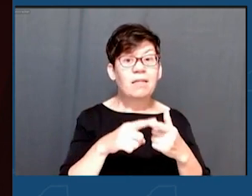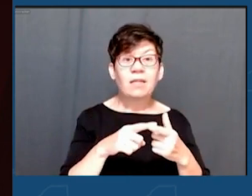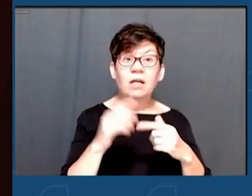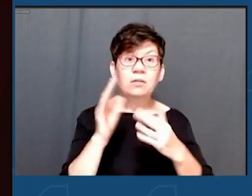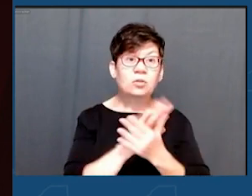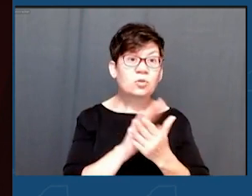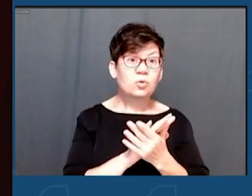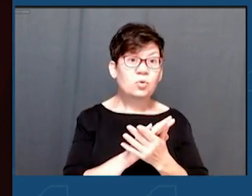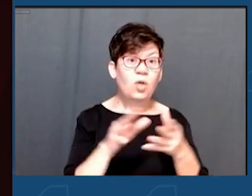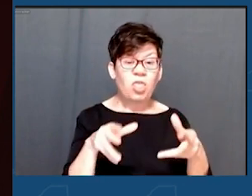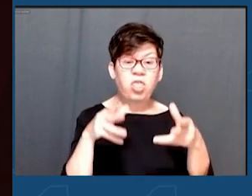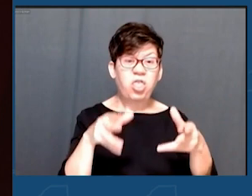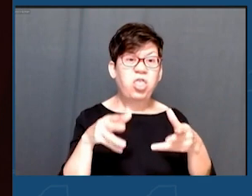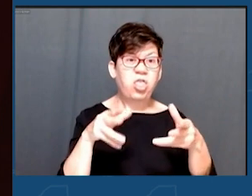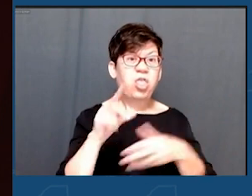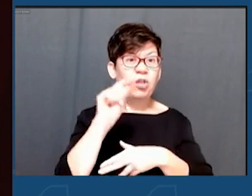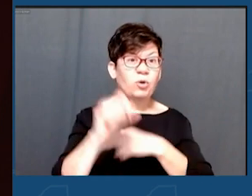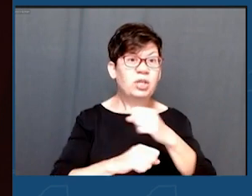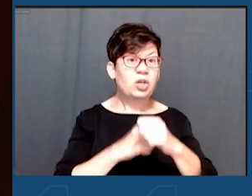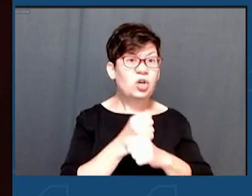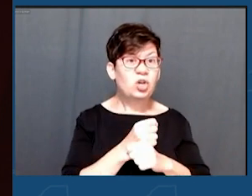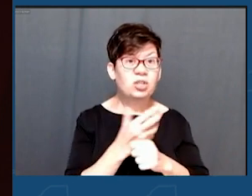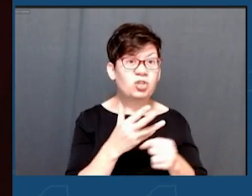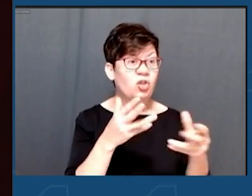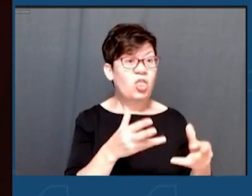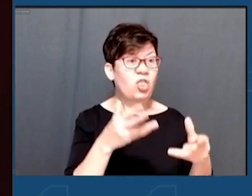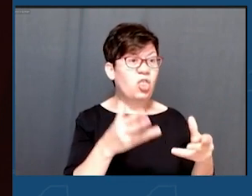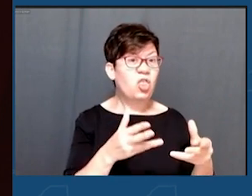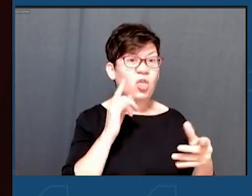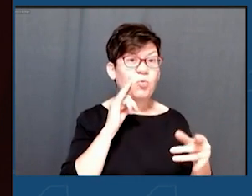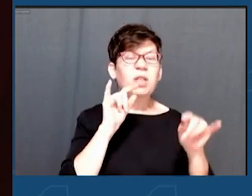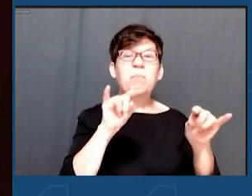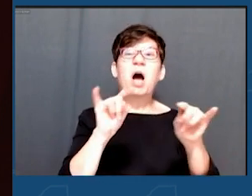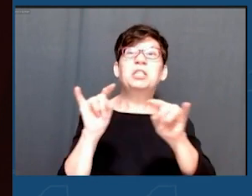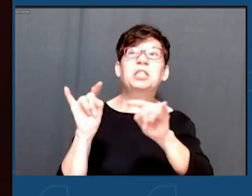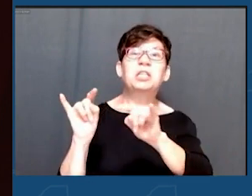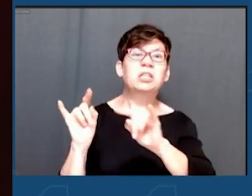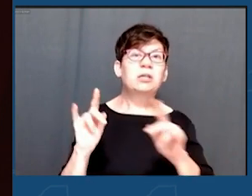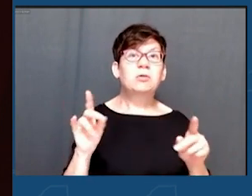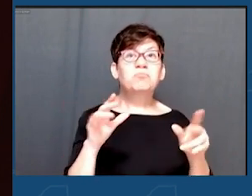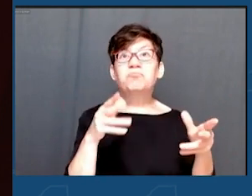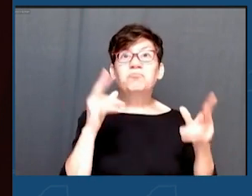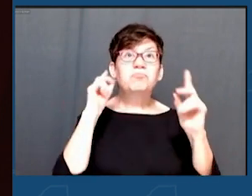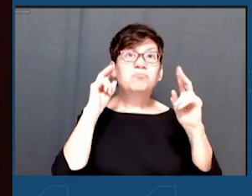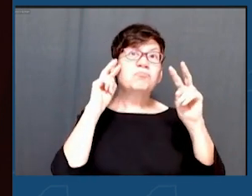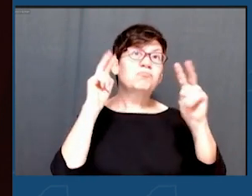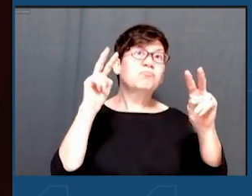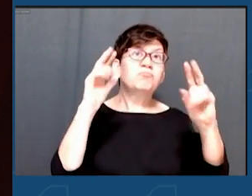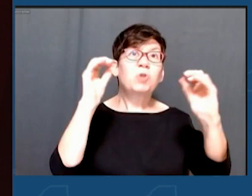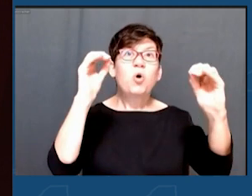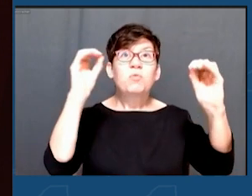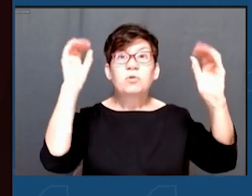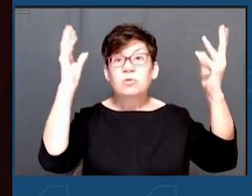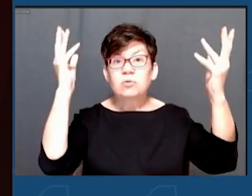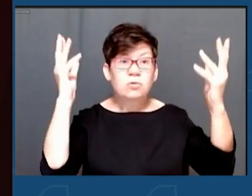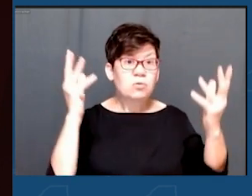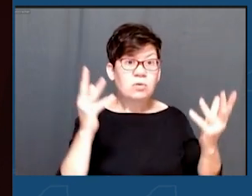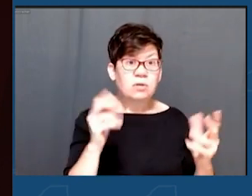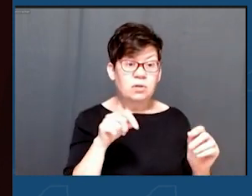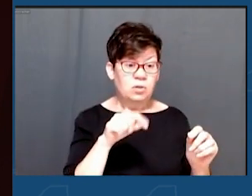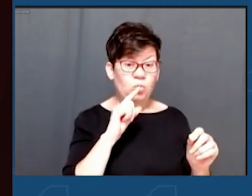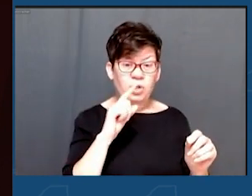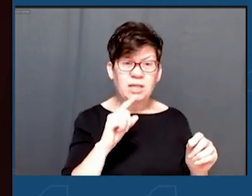this city for 20 years, just saying we're hopeless. There's nothing that's going to happen here. And it was a blight on this